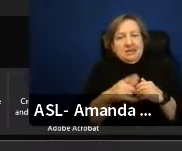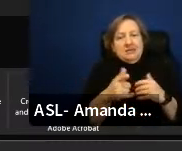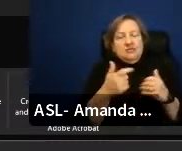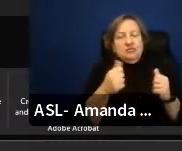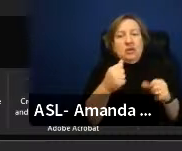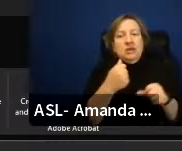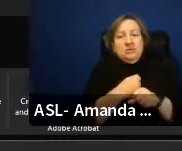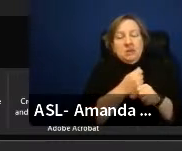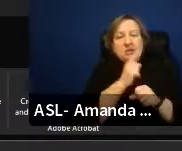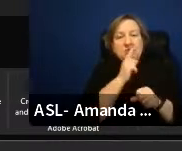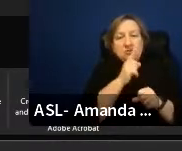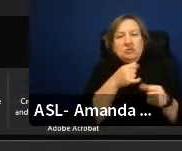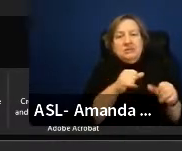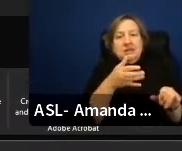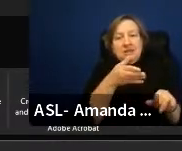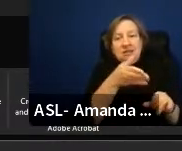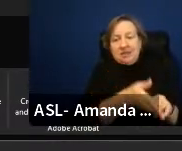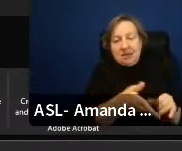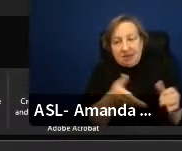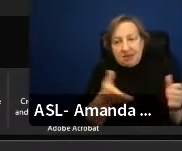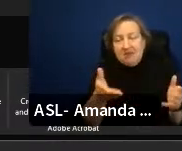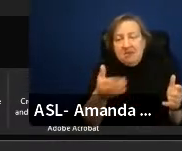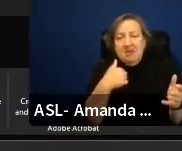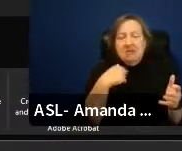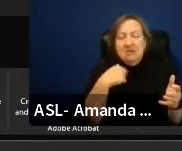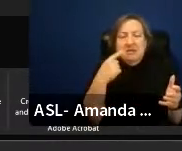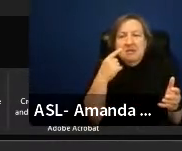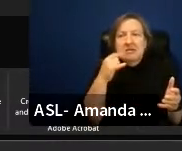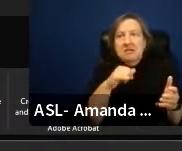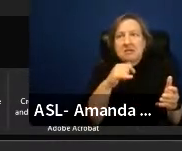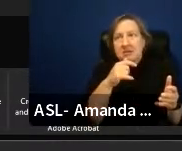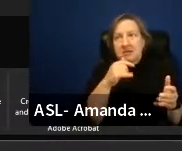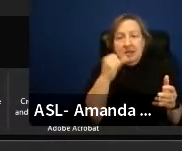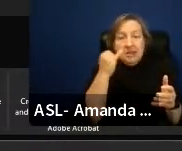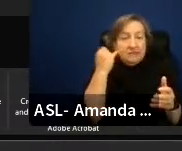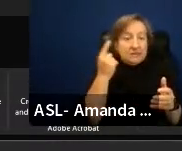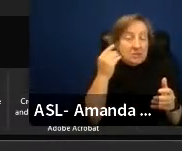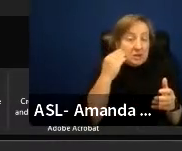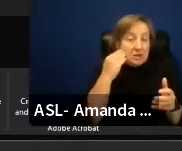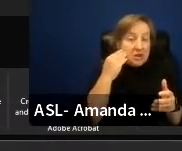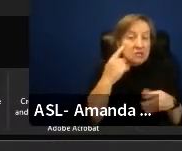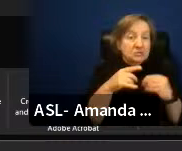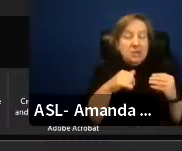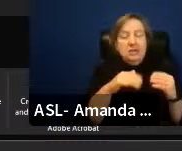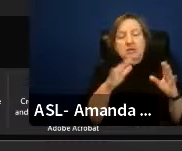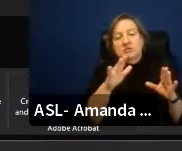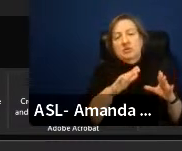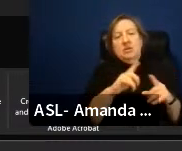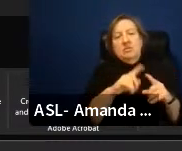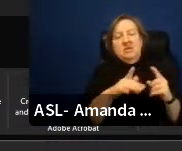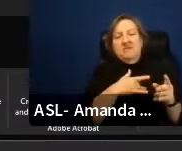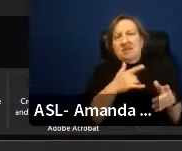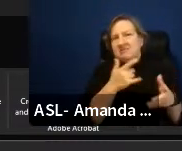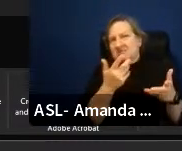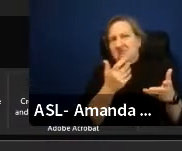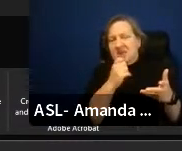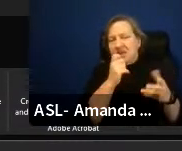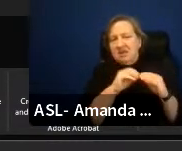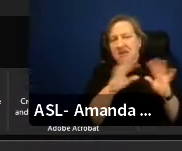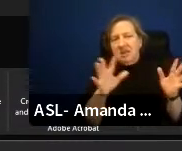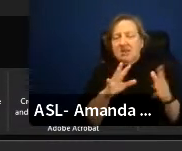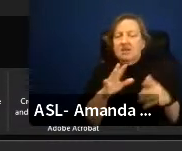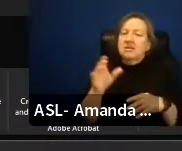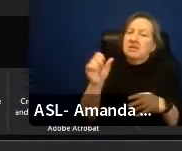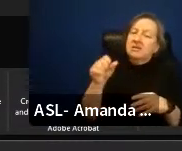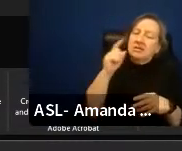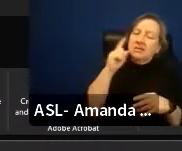sure is still there? Which I think is kind of limited, so as long as somebody knows that, that's great, but it felt a little bit unclear about what. Right,